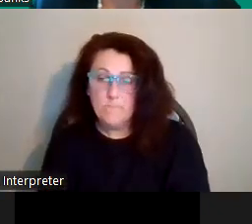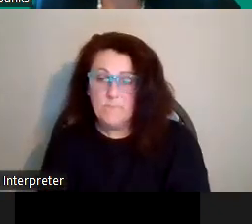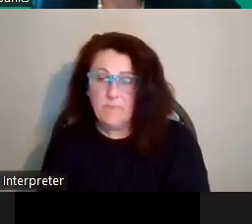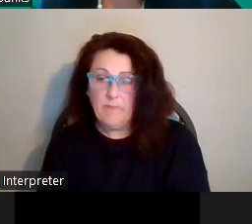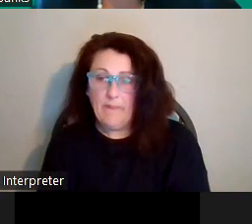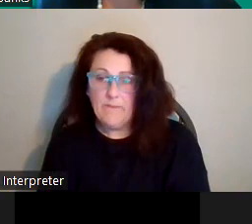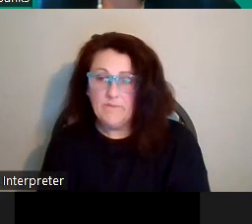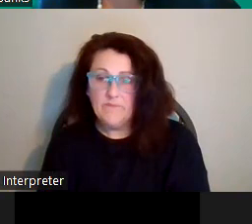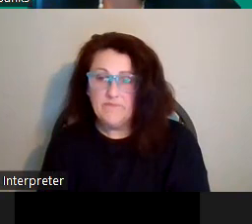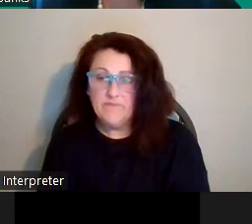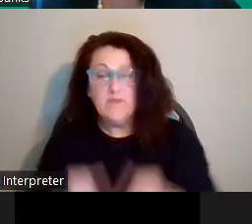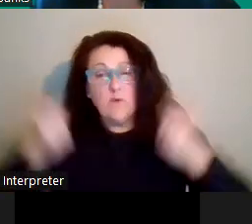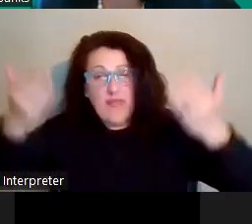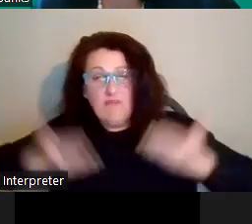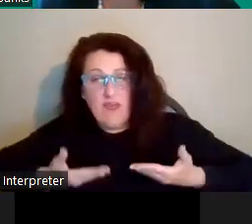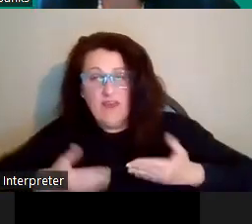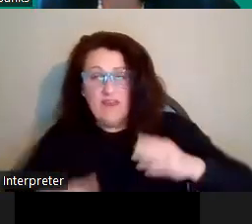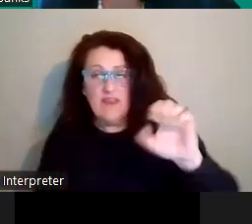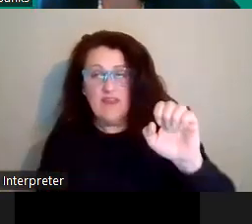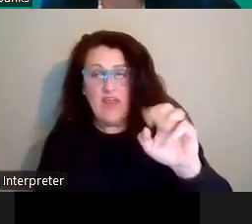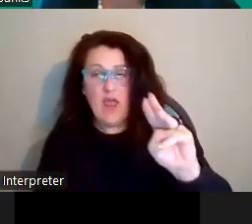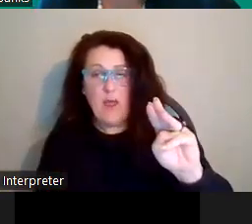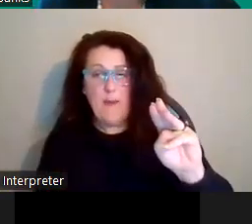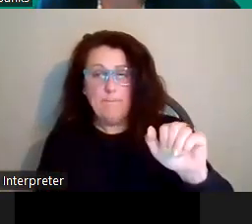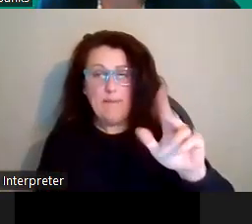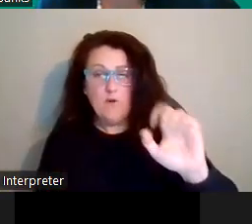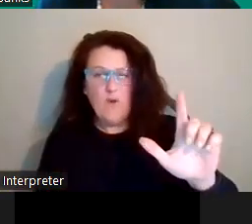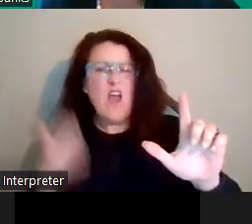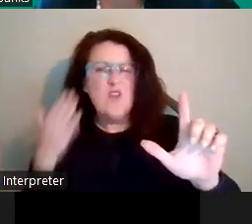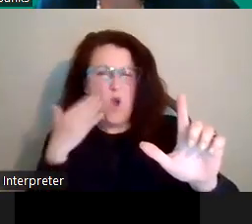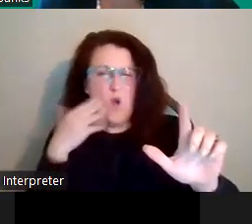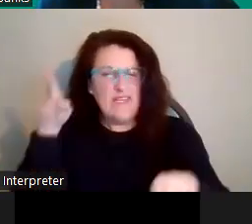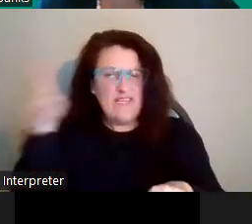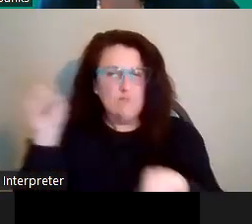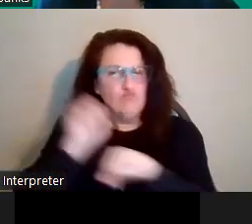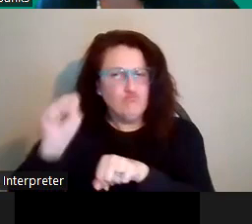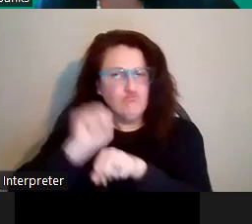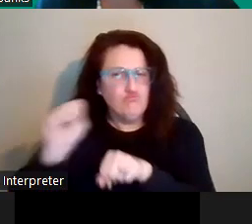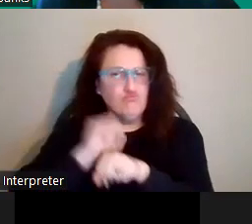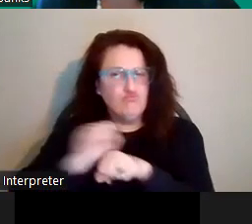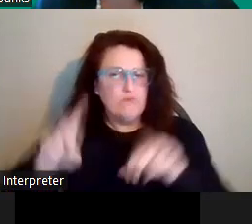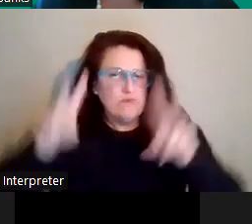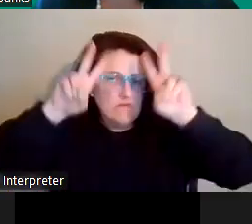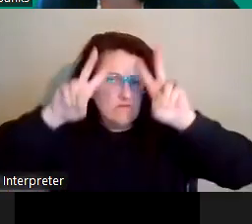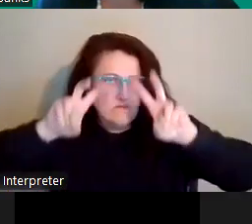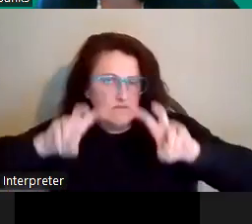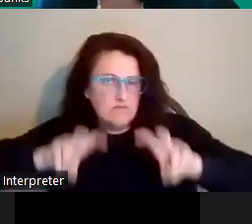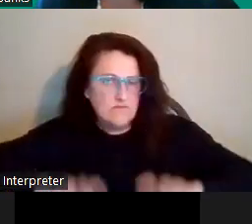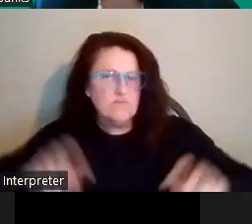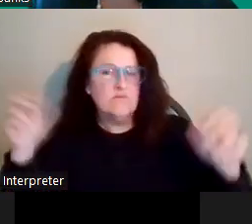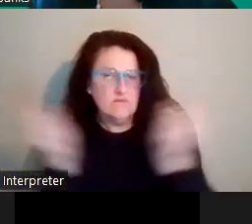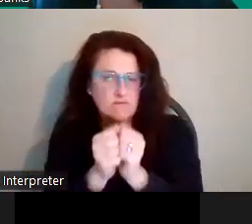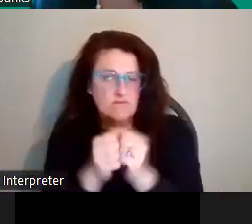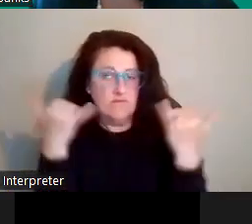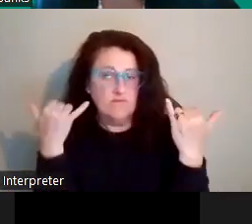I just want to invite Emmanuel because I know he has worked on some of the self-care assessments with some of our